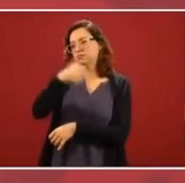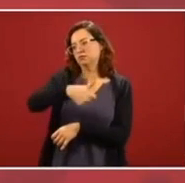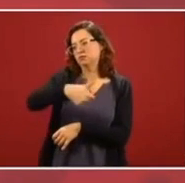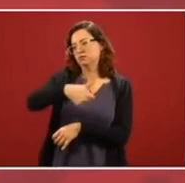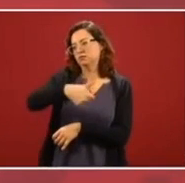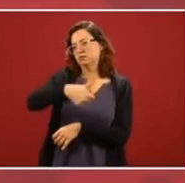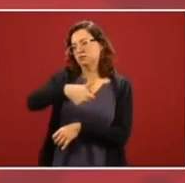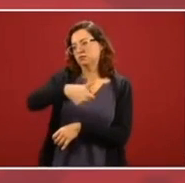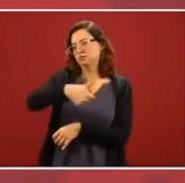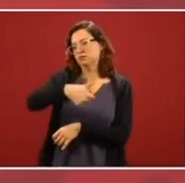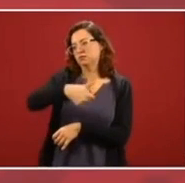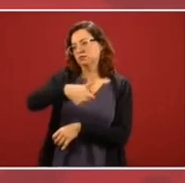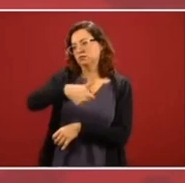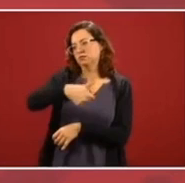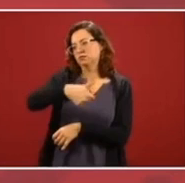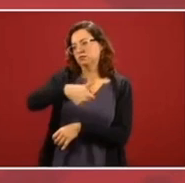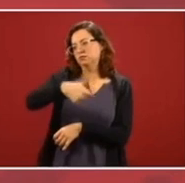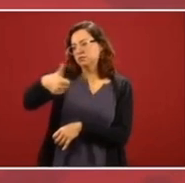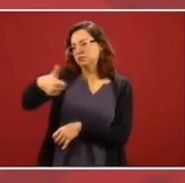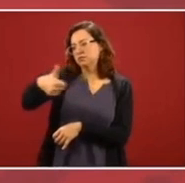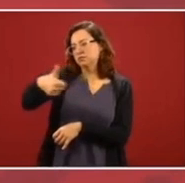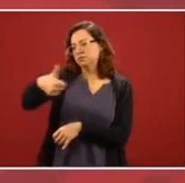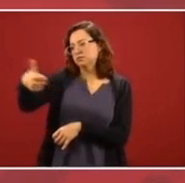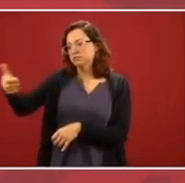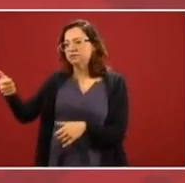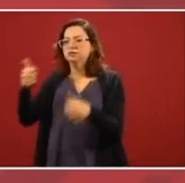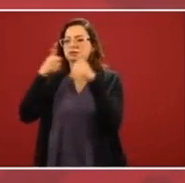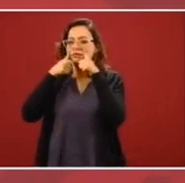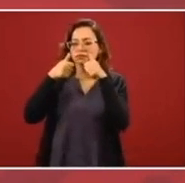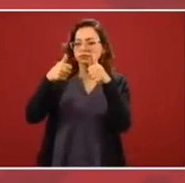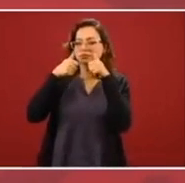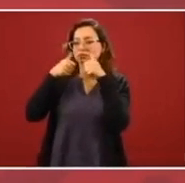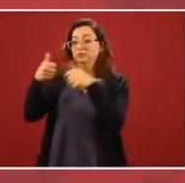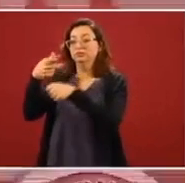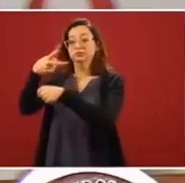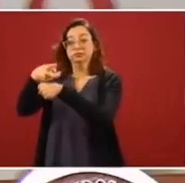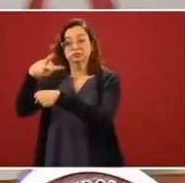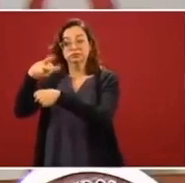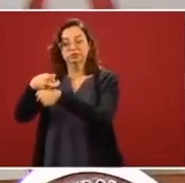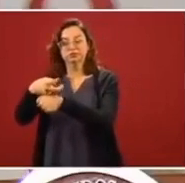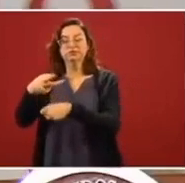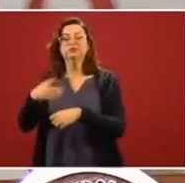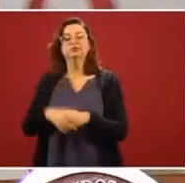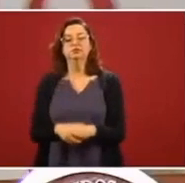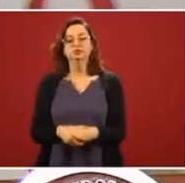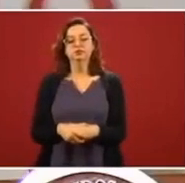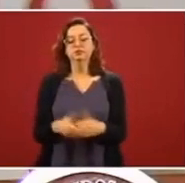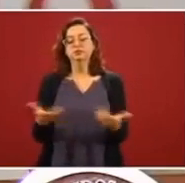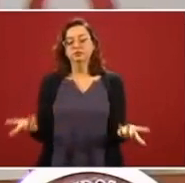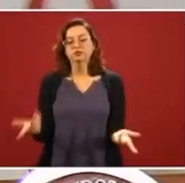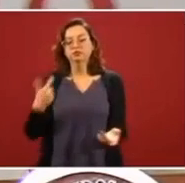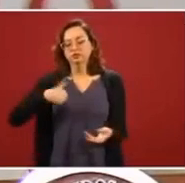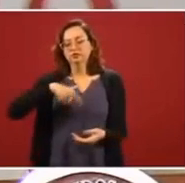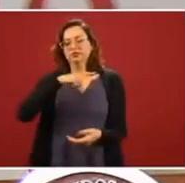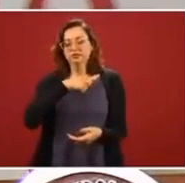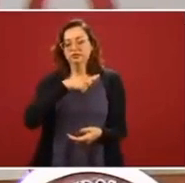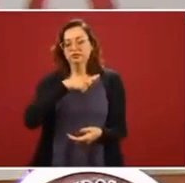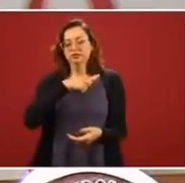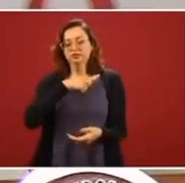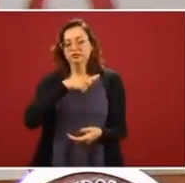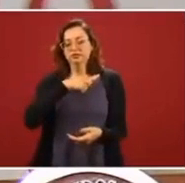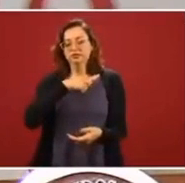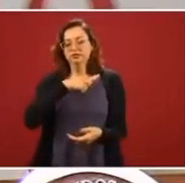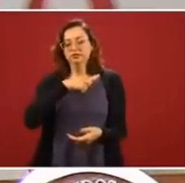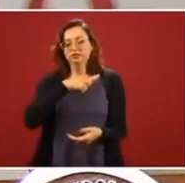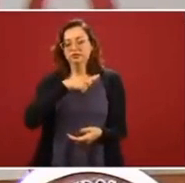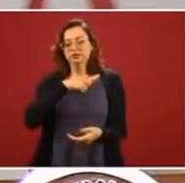ciudadano. of every citizen. Pero es parte de lo que hacemos, de la estrategia. Entonces,